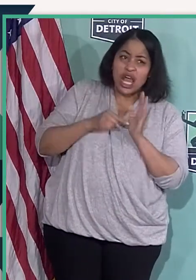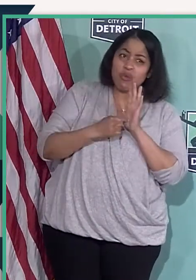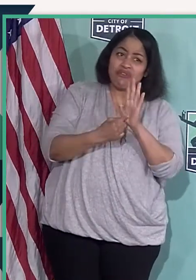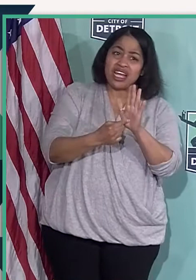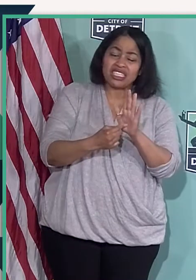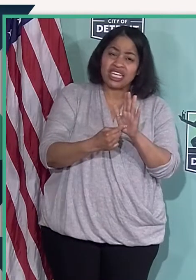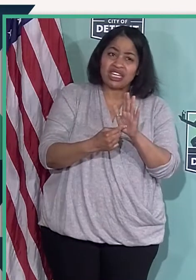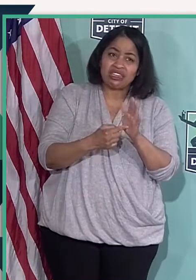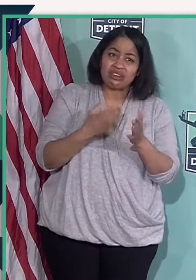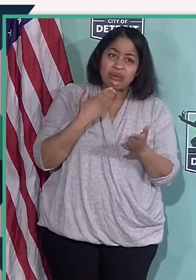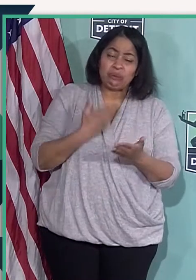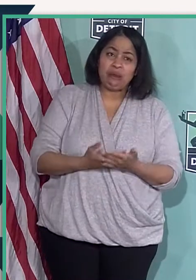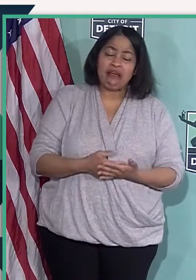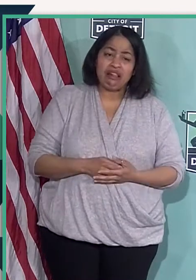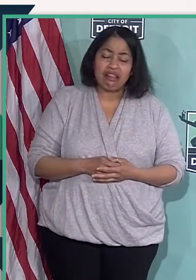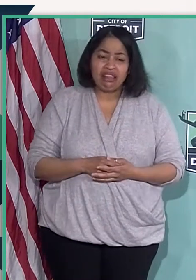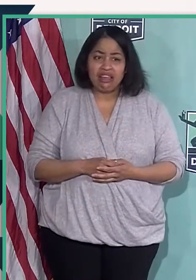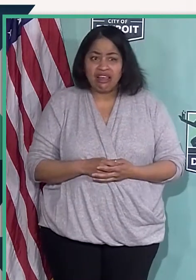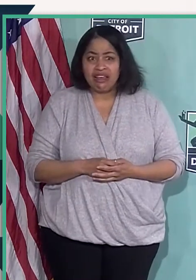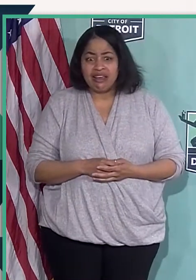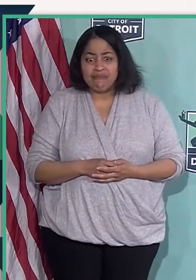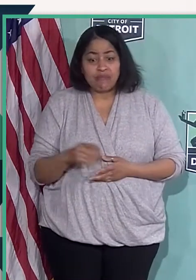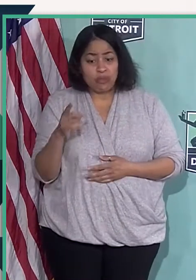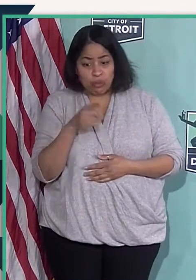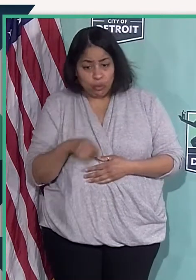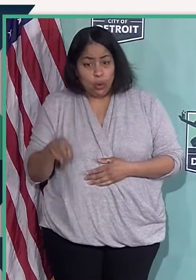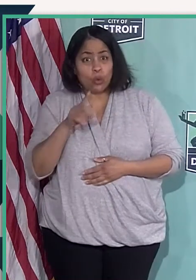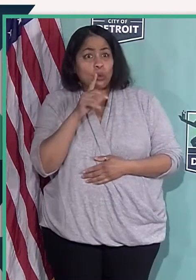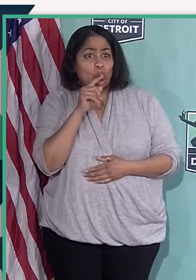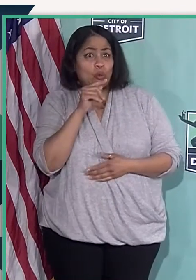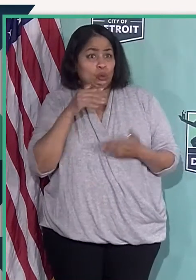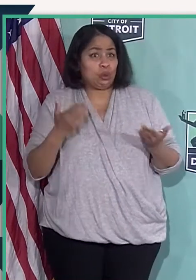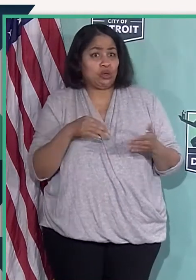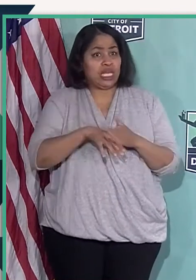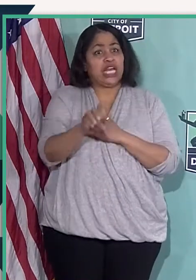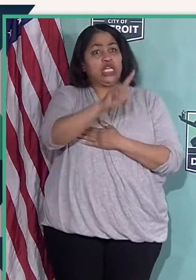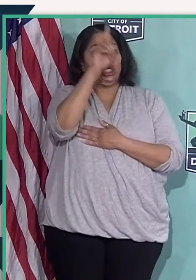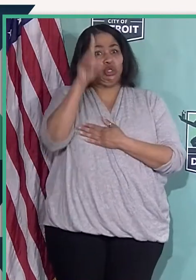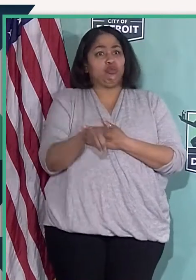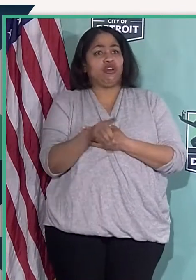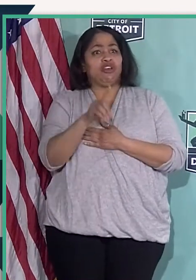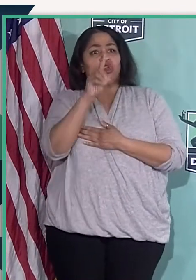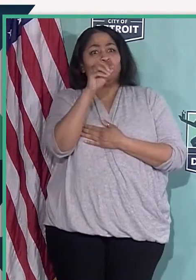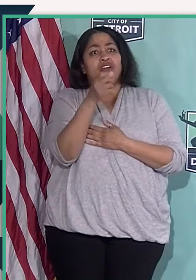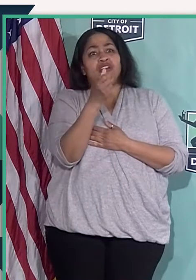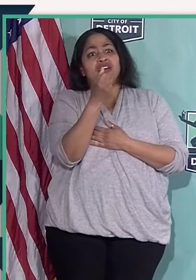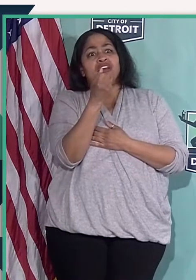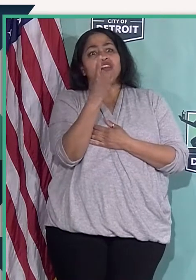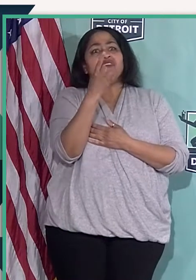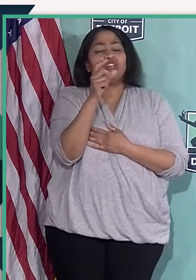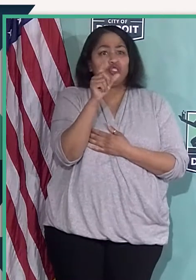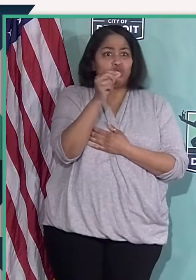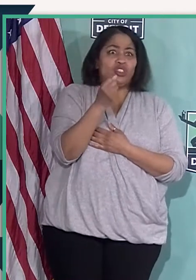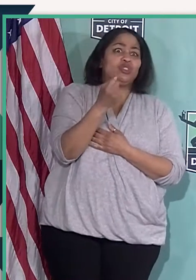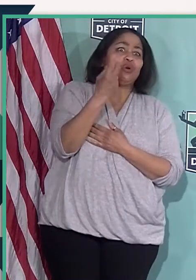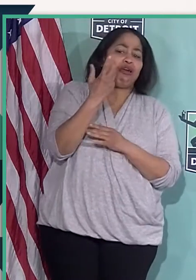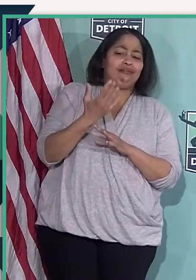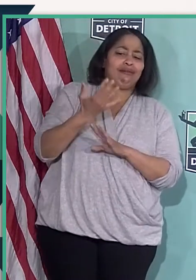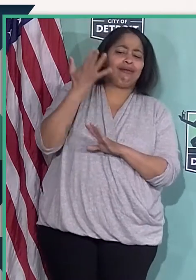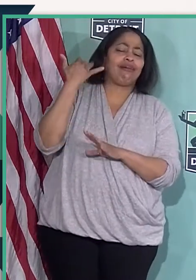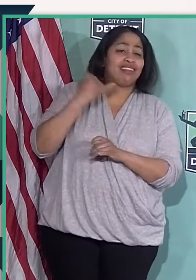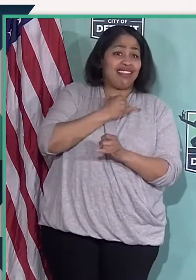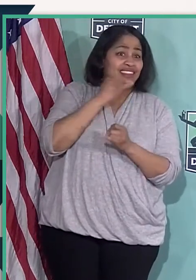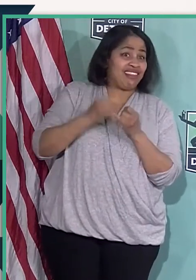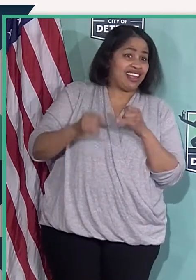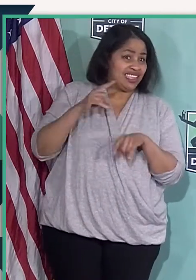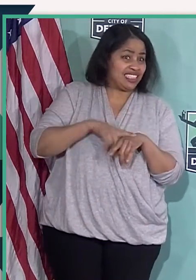well. And those who were here in the city of Detroit in 2011 and 2012, the last